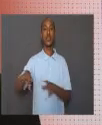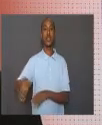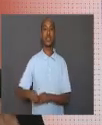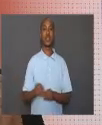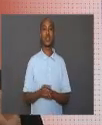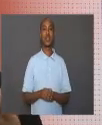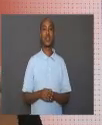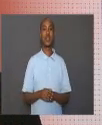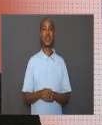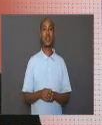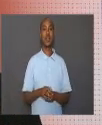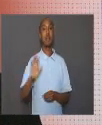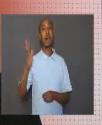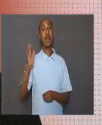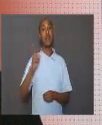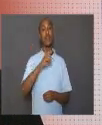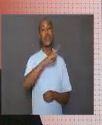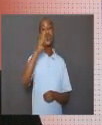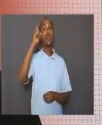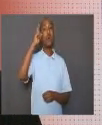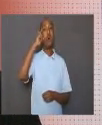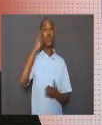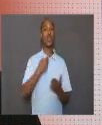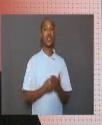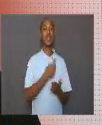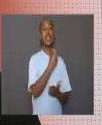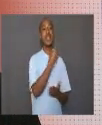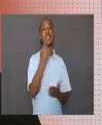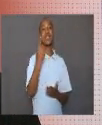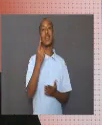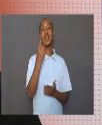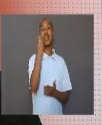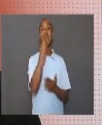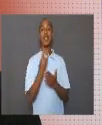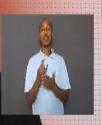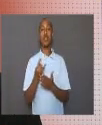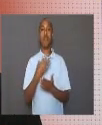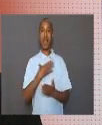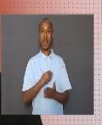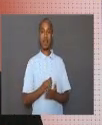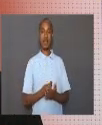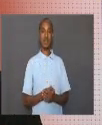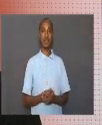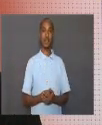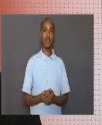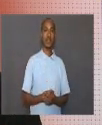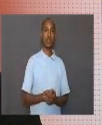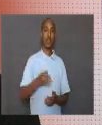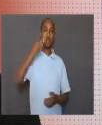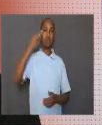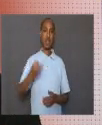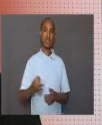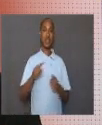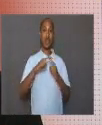Students, perhaps you noticed that each list of elements belongs to a